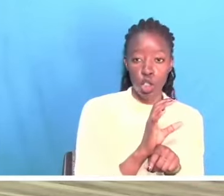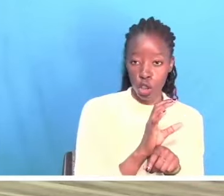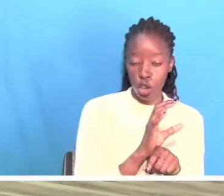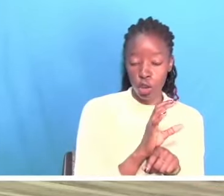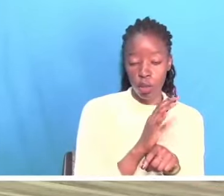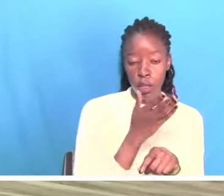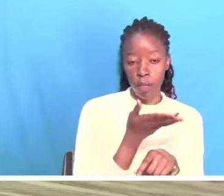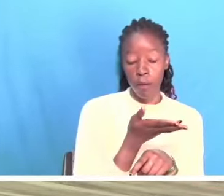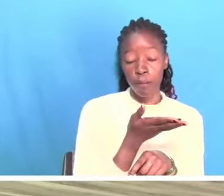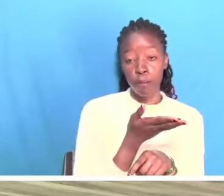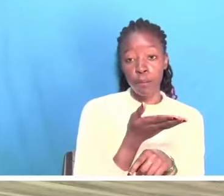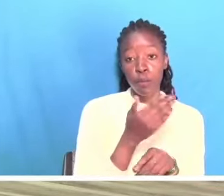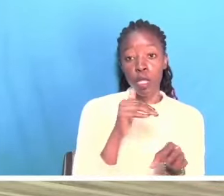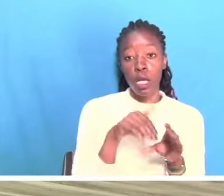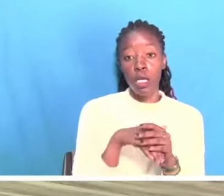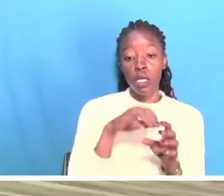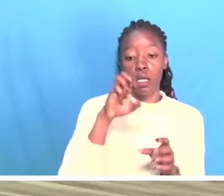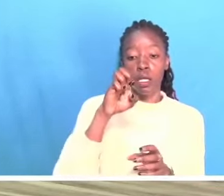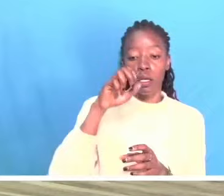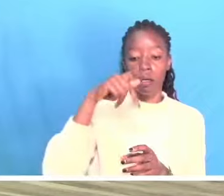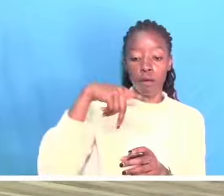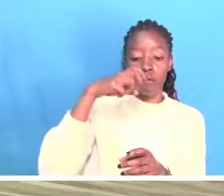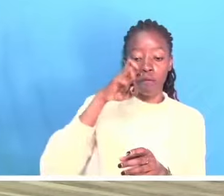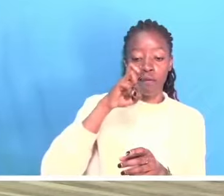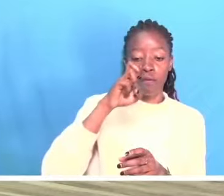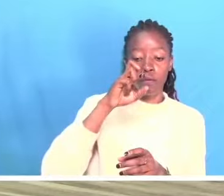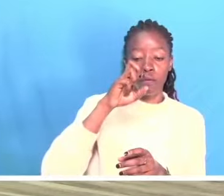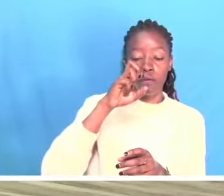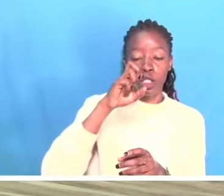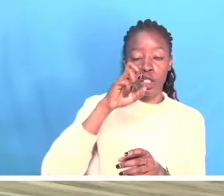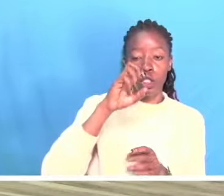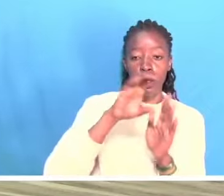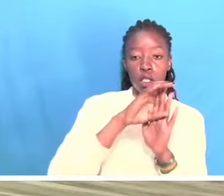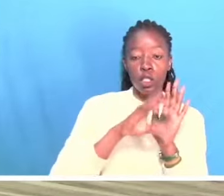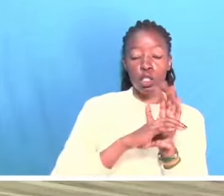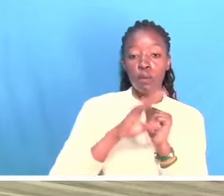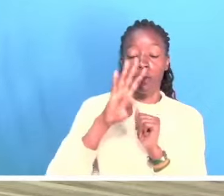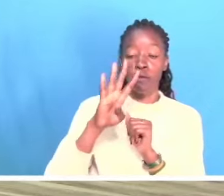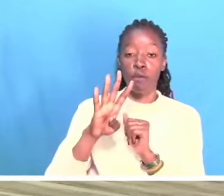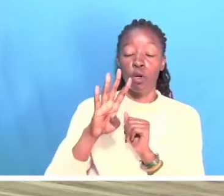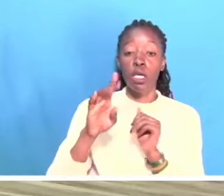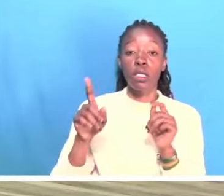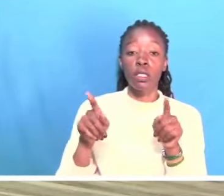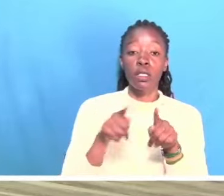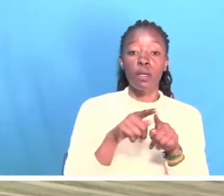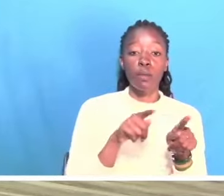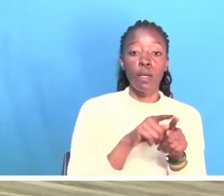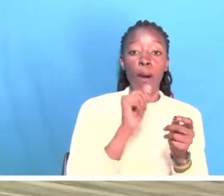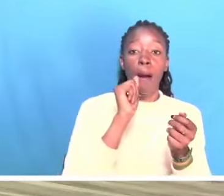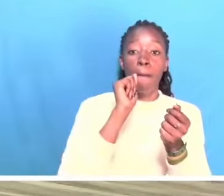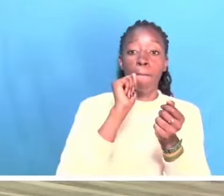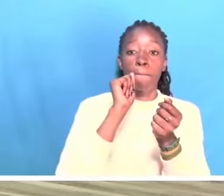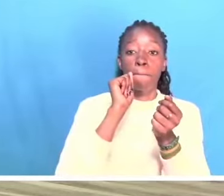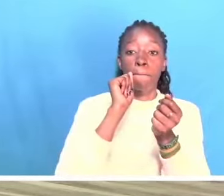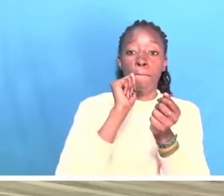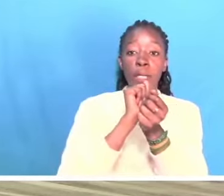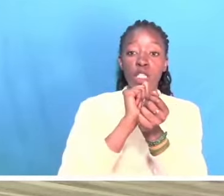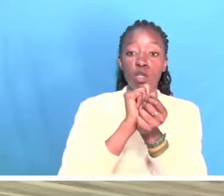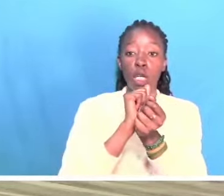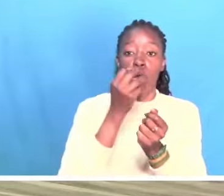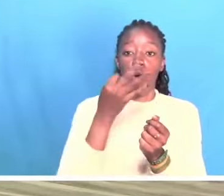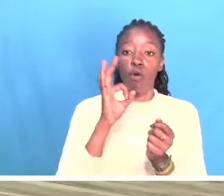Ephesus. In Ephesians chapter 4, he says, hey, brothers and sisters, as a prisoner of Christ, I urge you to live a